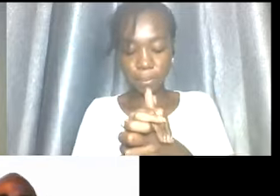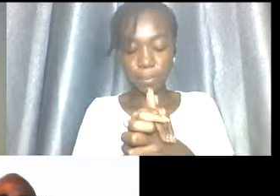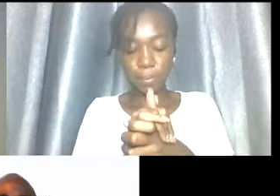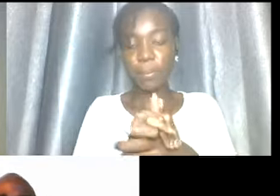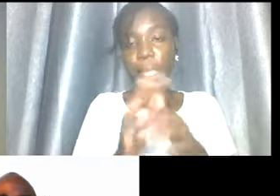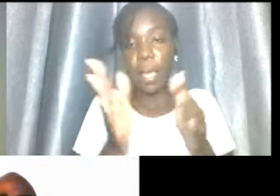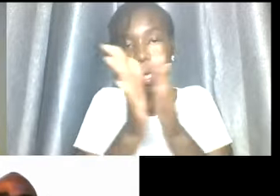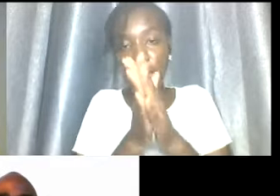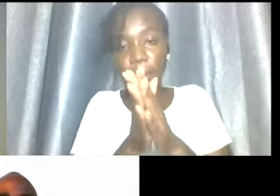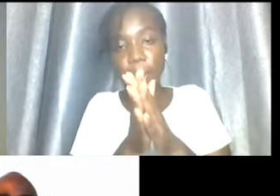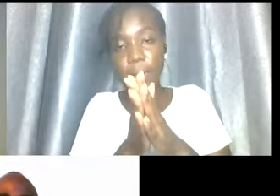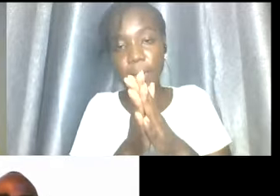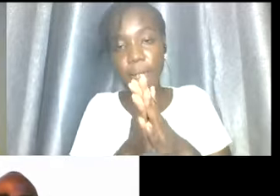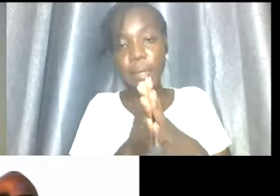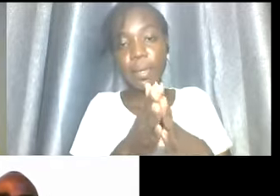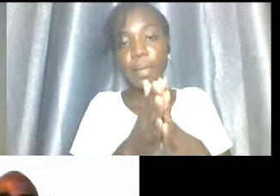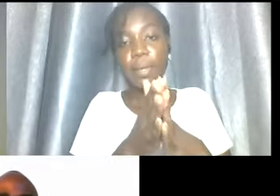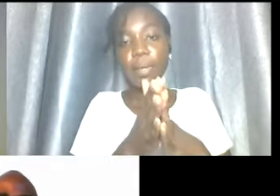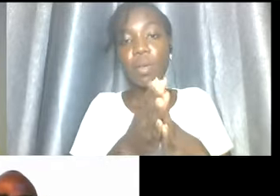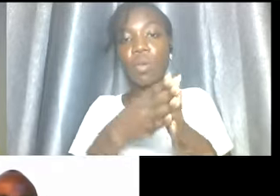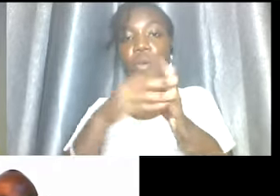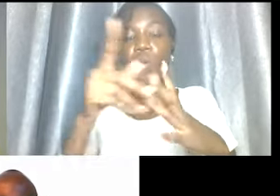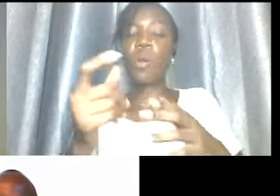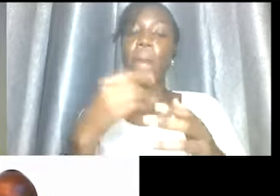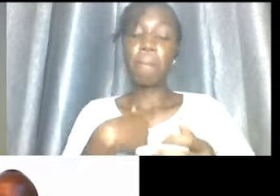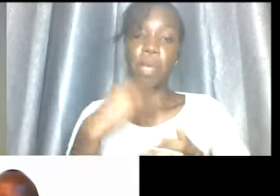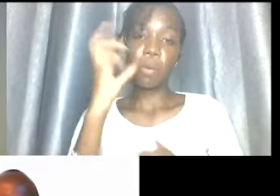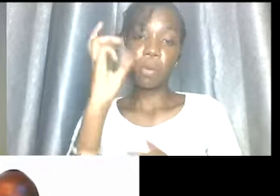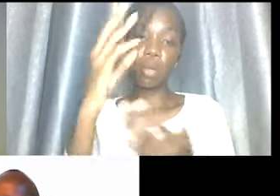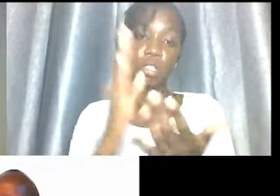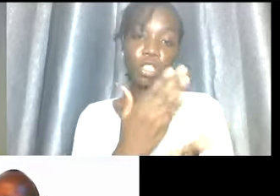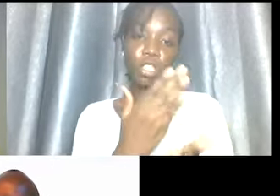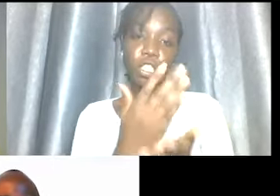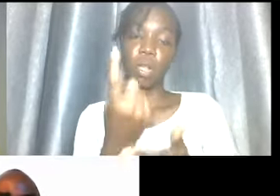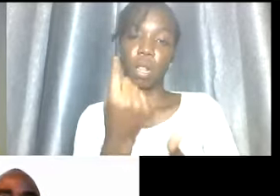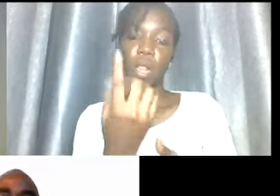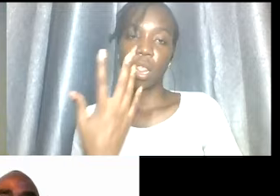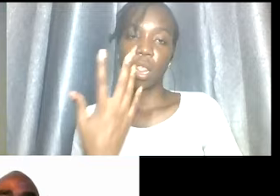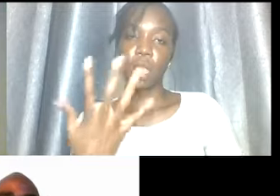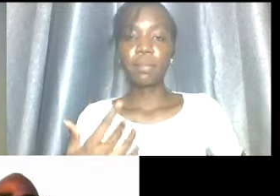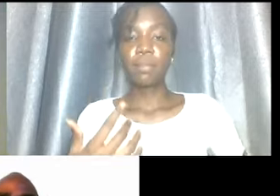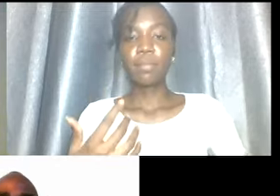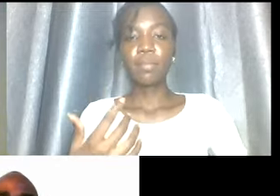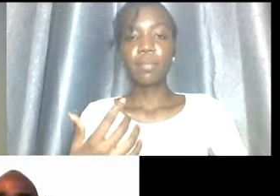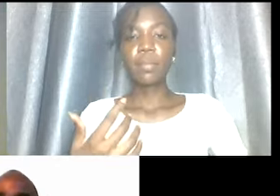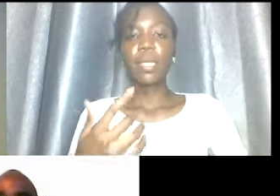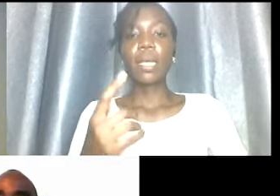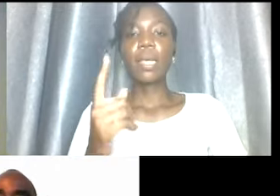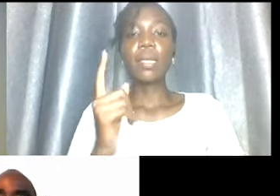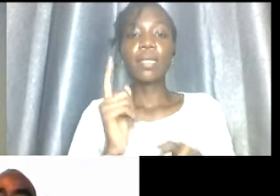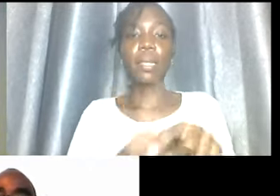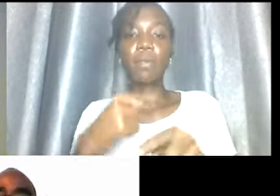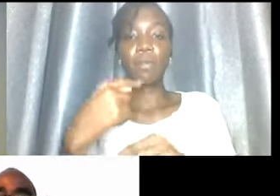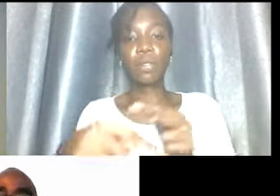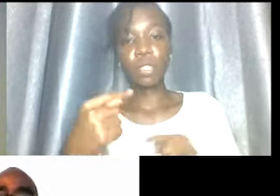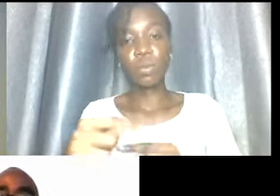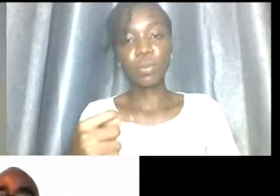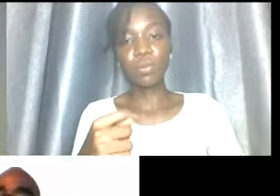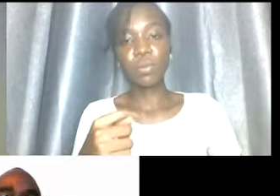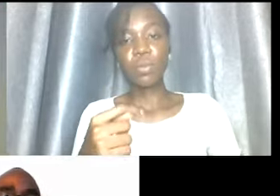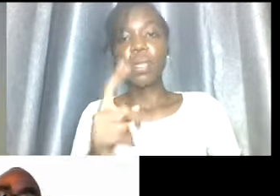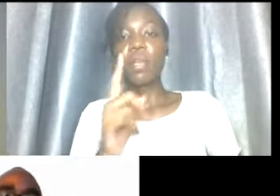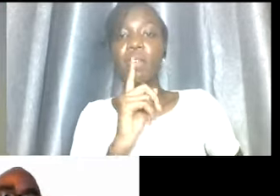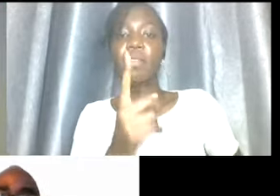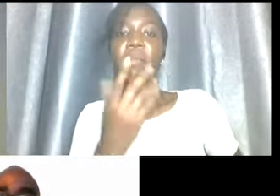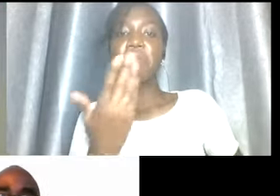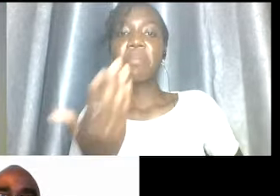will share a few tips as we go along. Grace, you need to help me with time, because, you know, me and conversating,